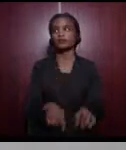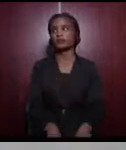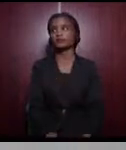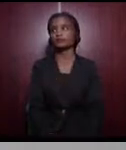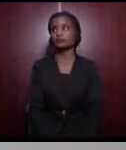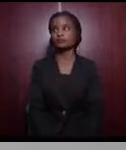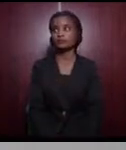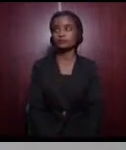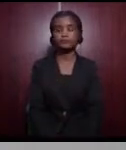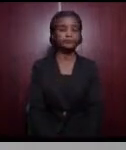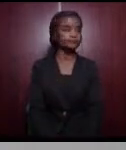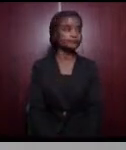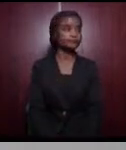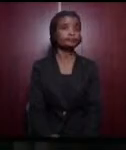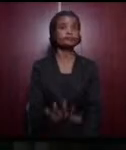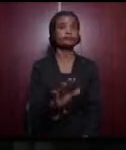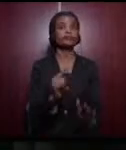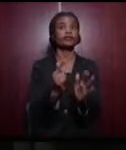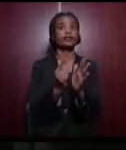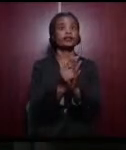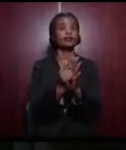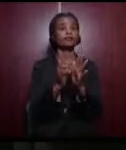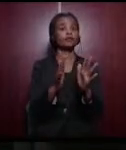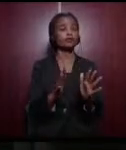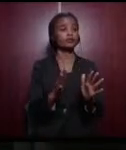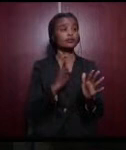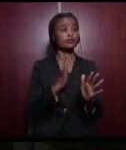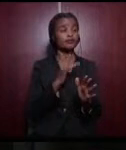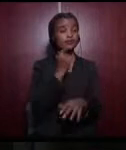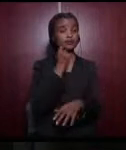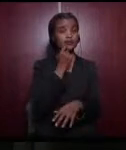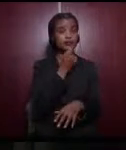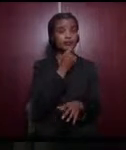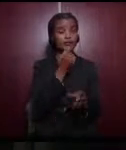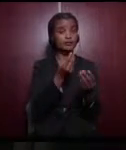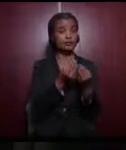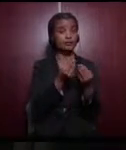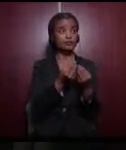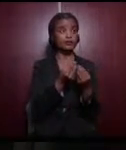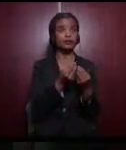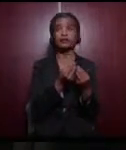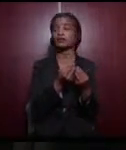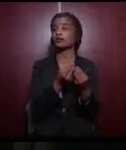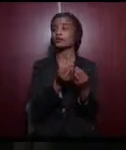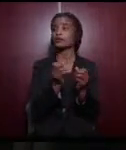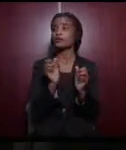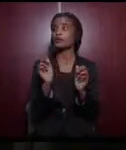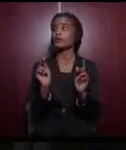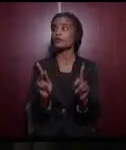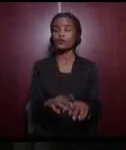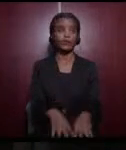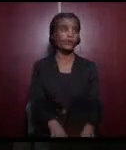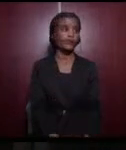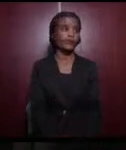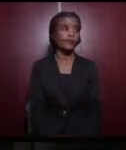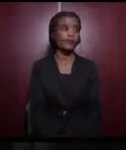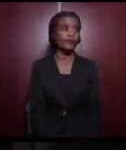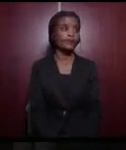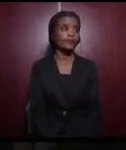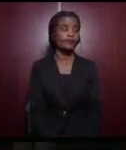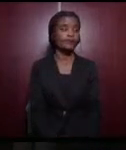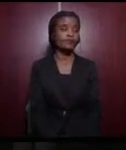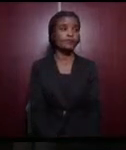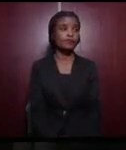Advocate, do you want to say something? Okay. No, ra leboga ge. So